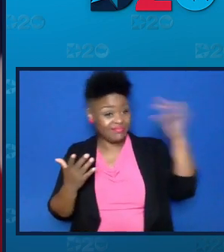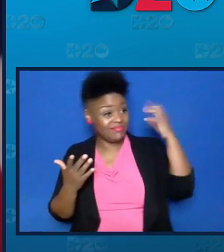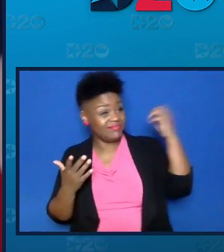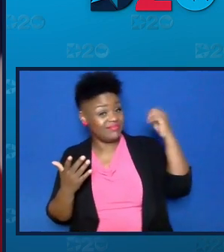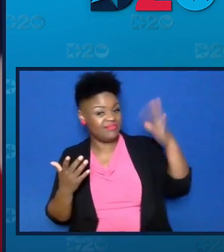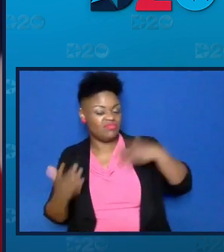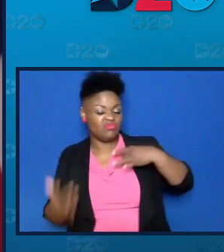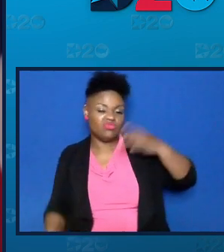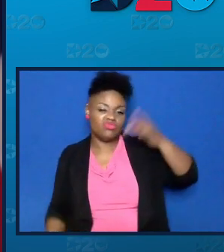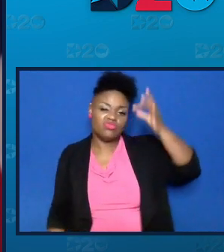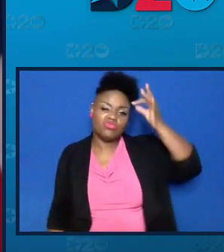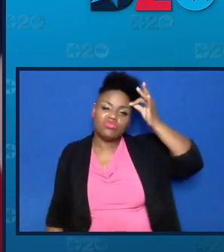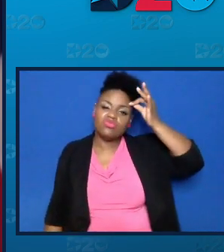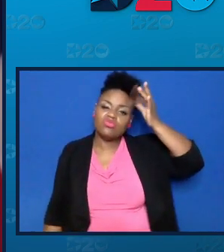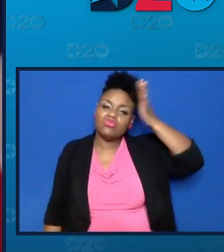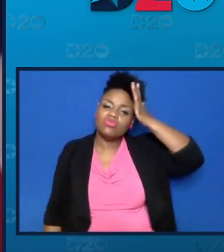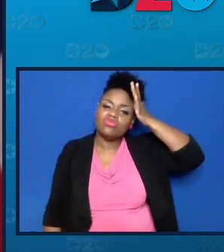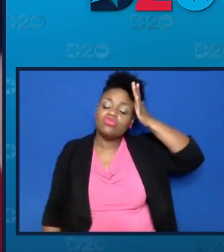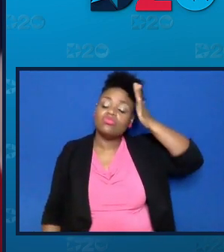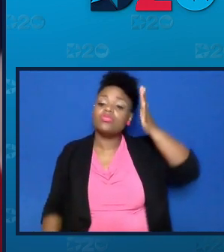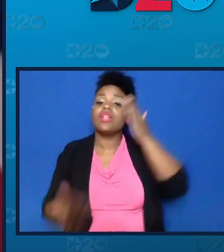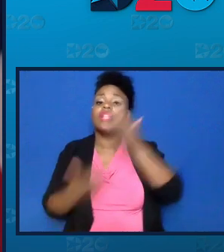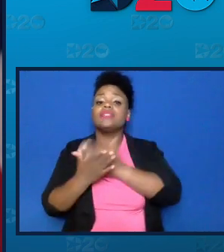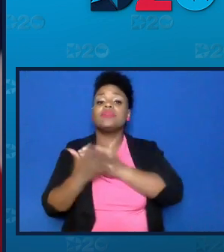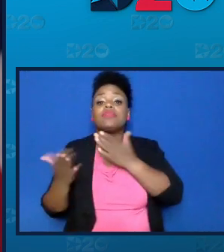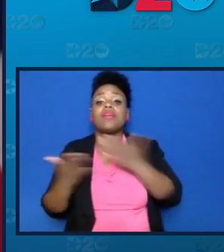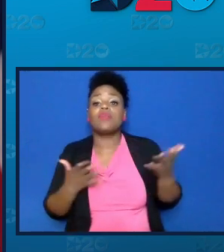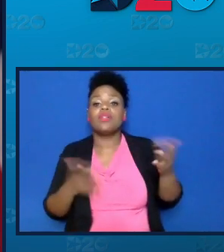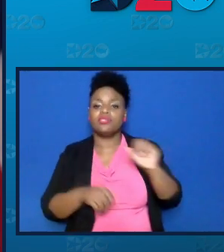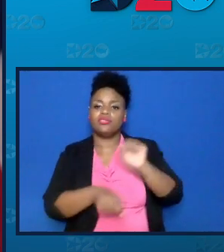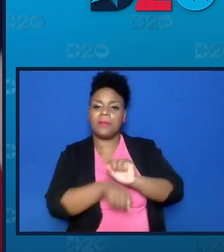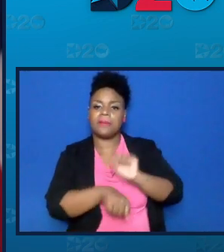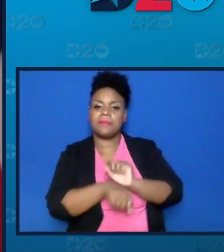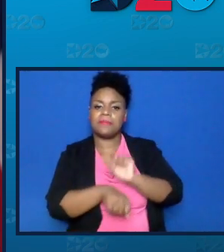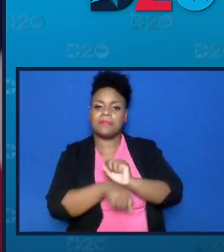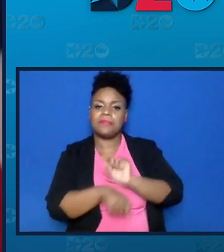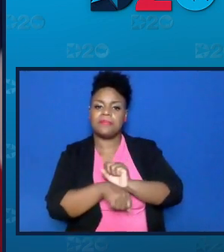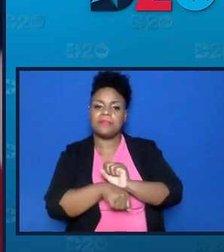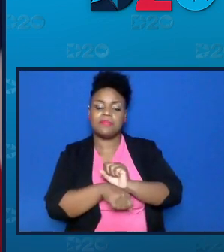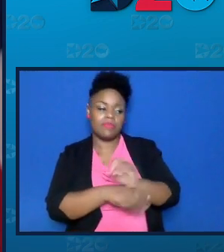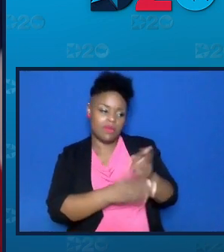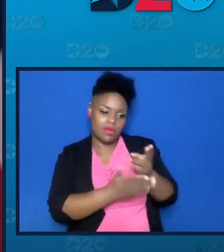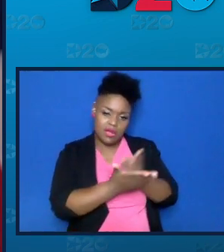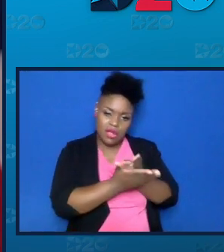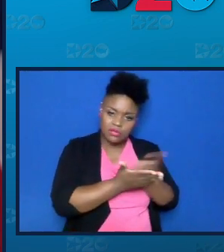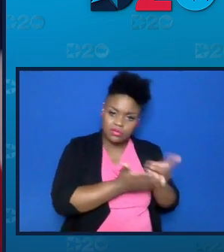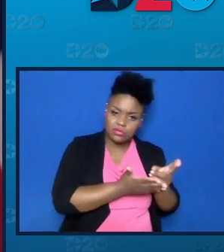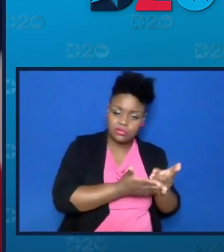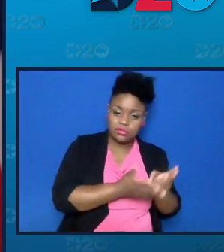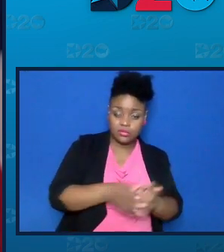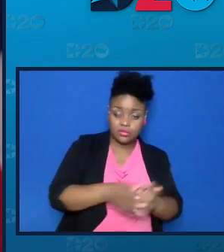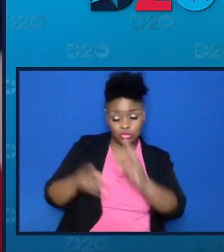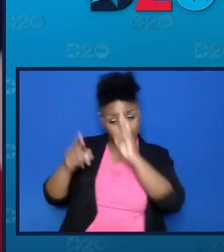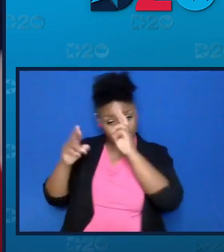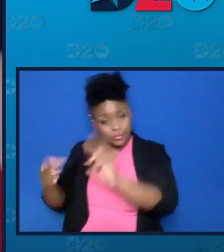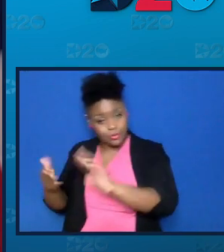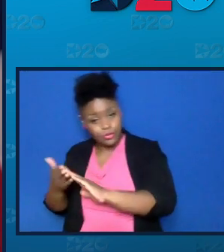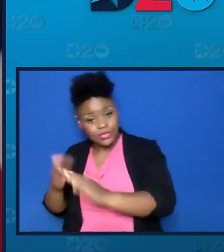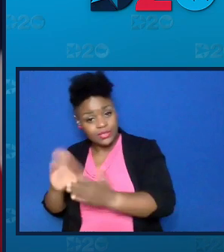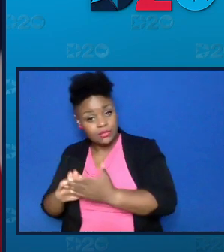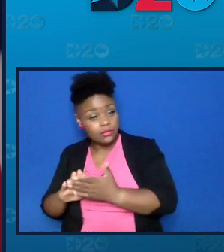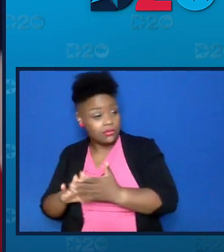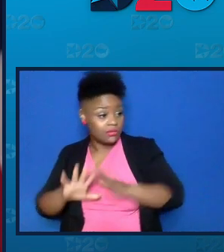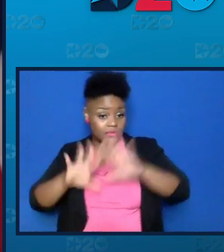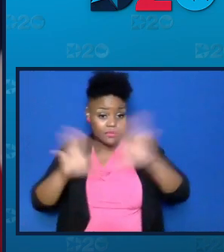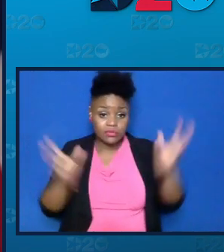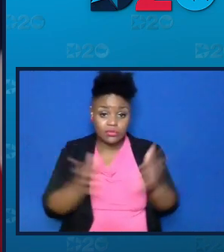is all about jobs, dignity, respect, and community. Together, we can and will rebuild